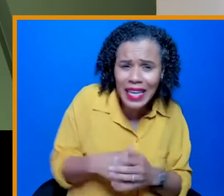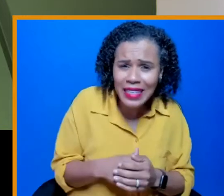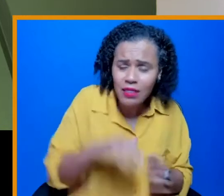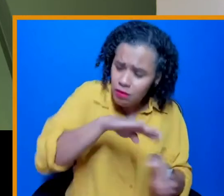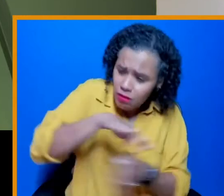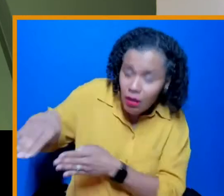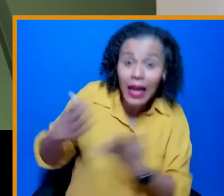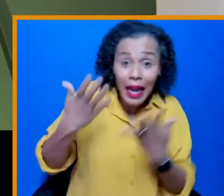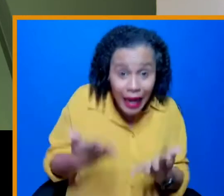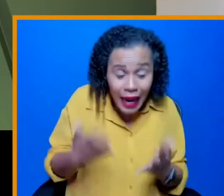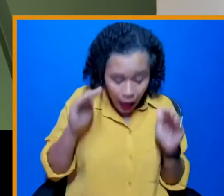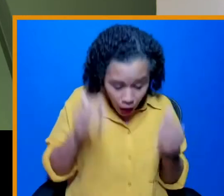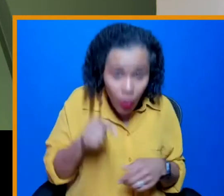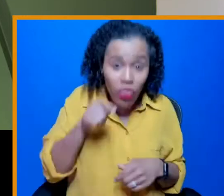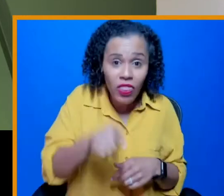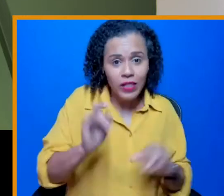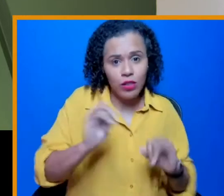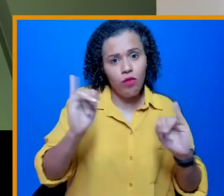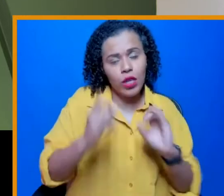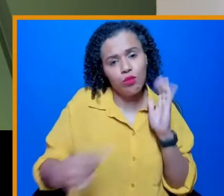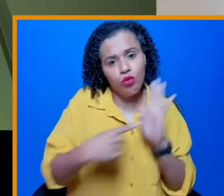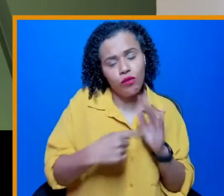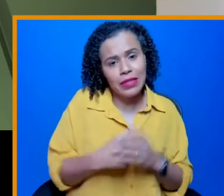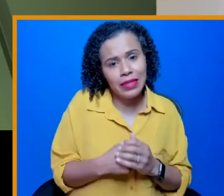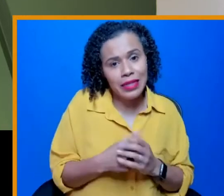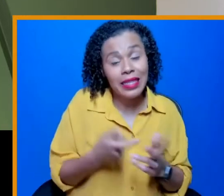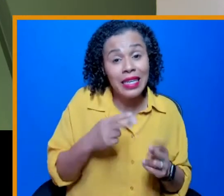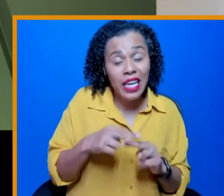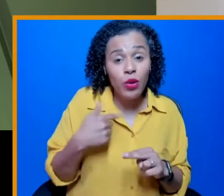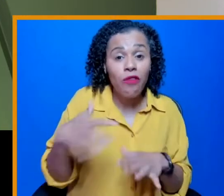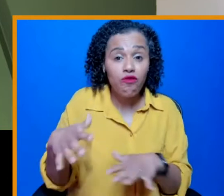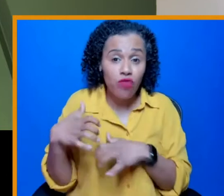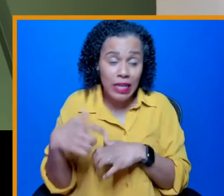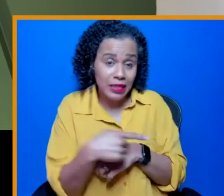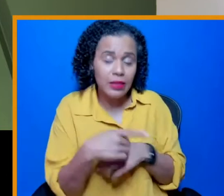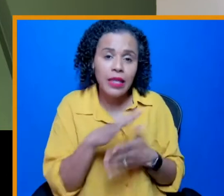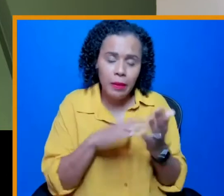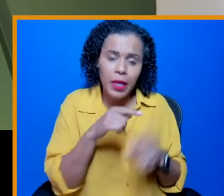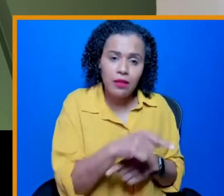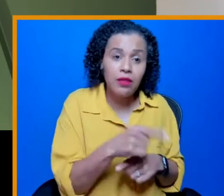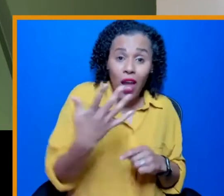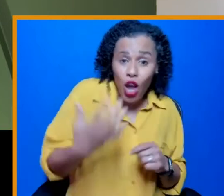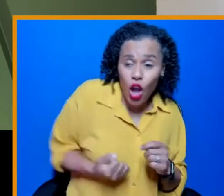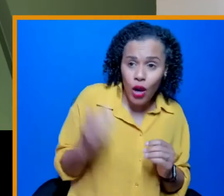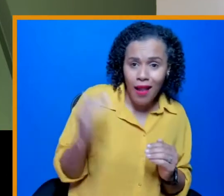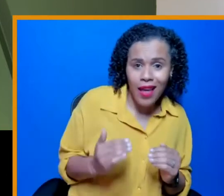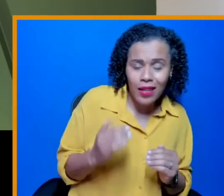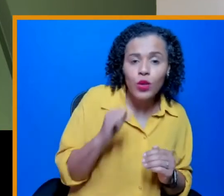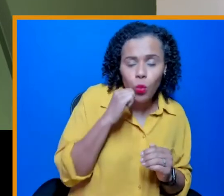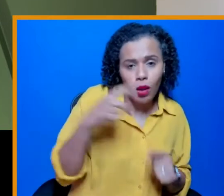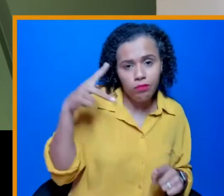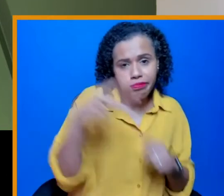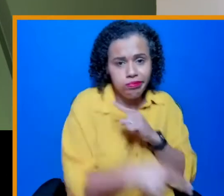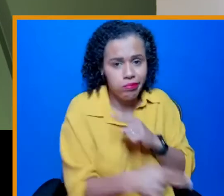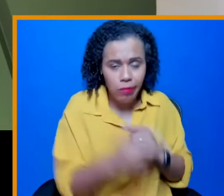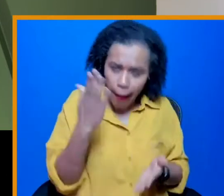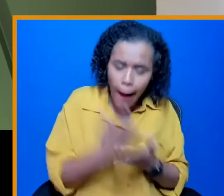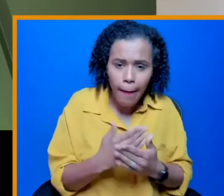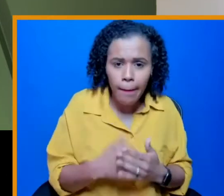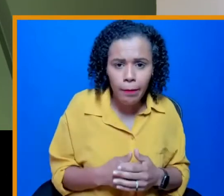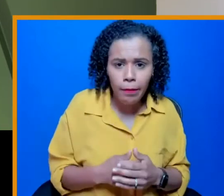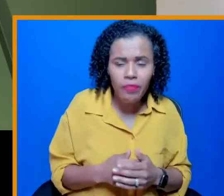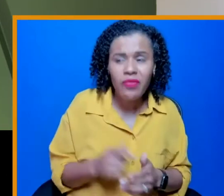that means if we freeze the tax allowance threshold, families who earn the least will be facing a real terms cut. It's a stealth tax which